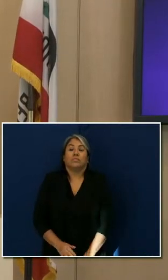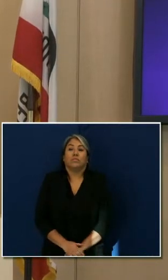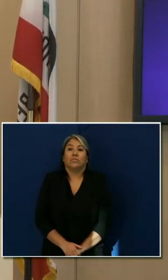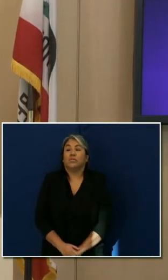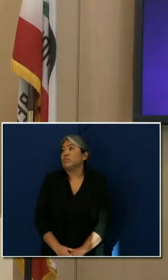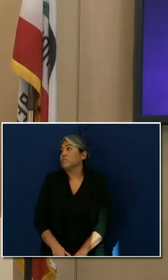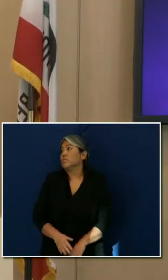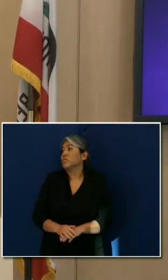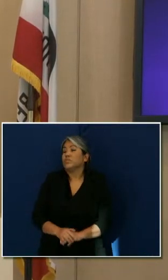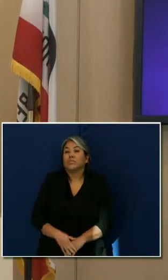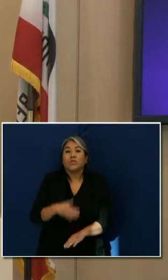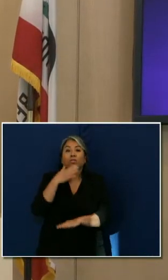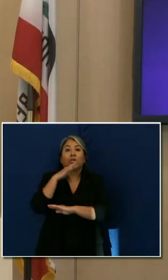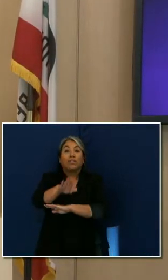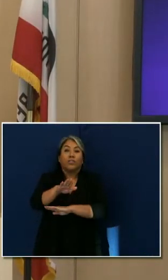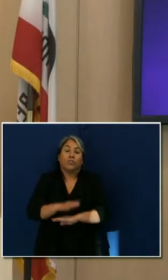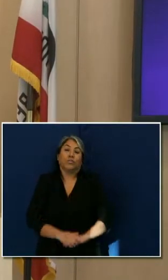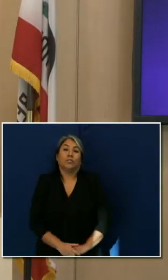Good afternoon.